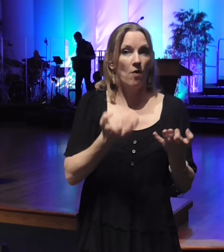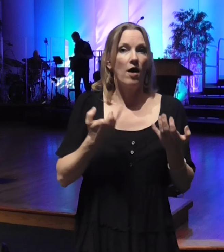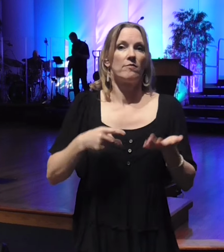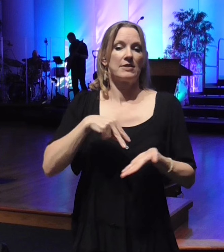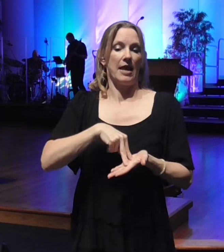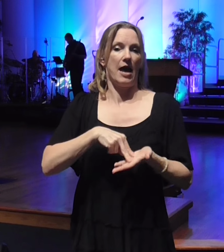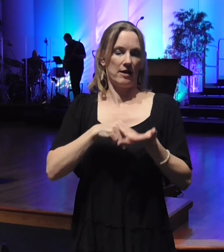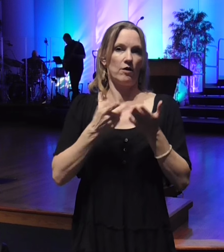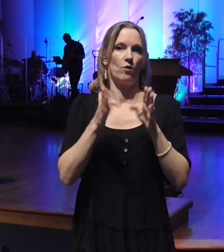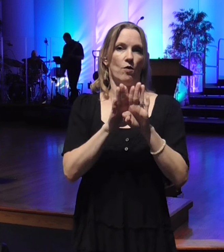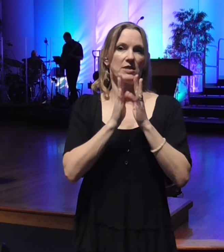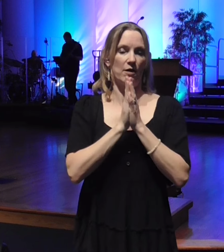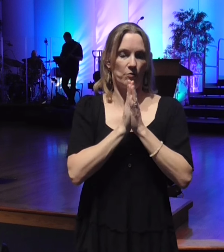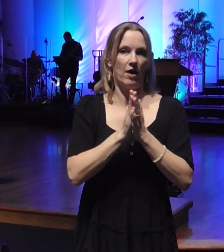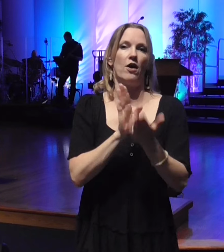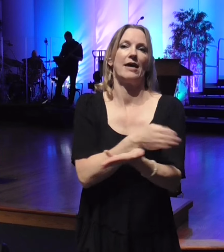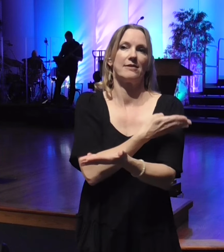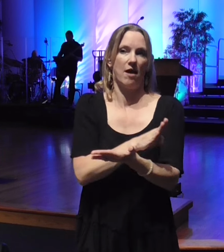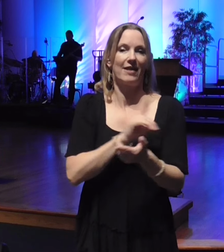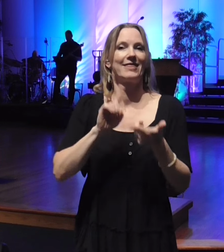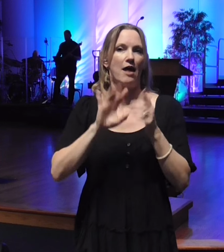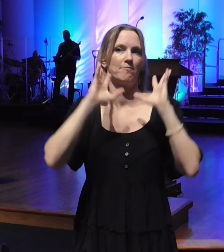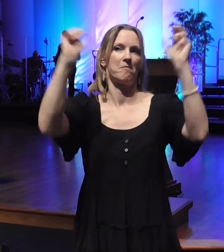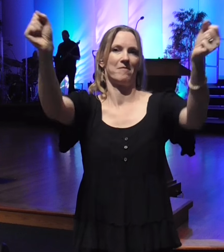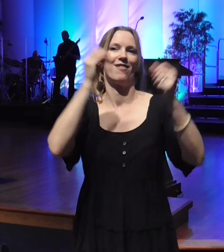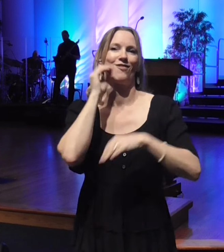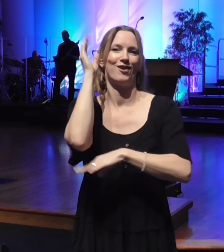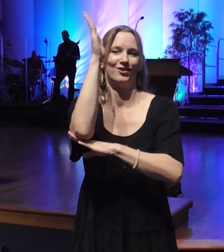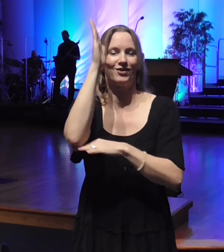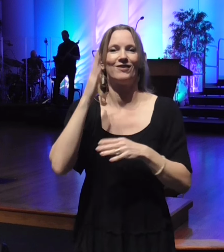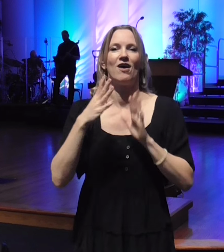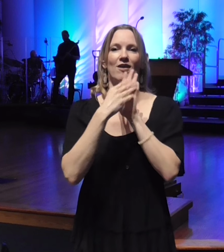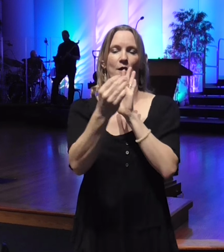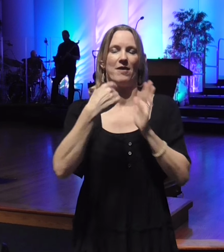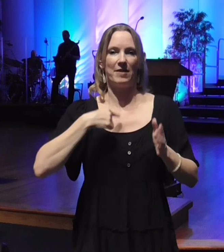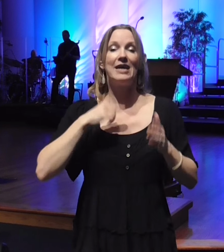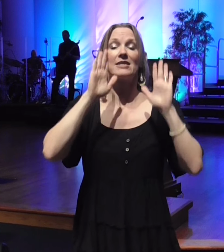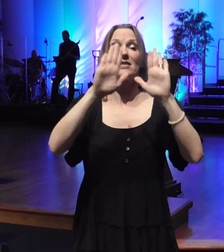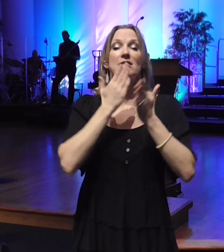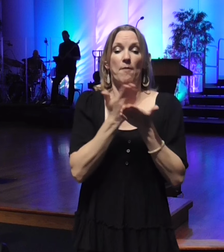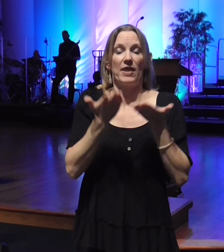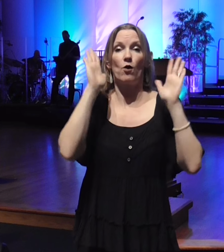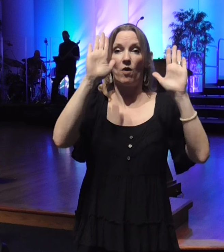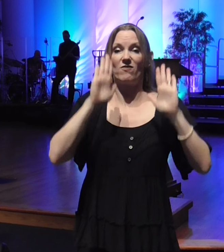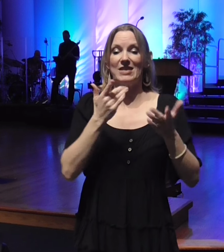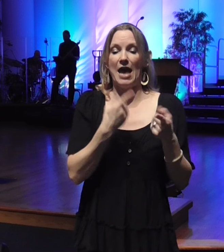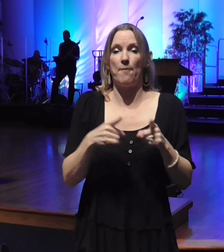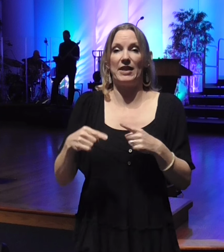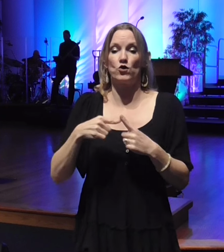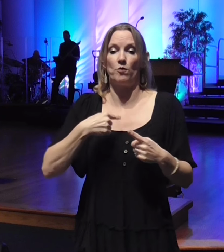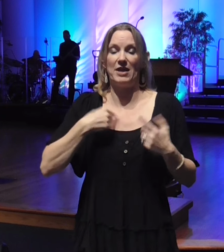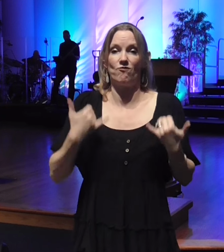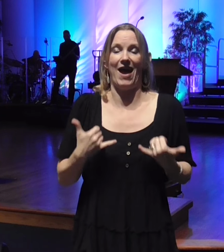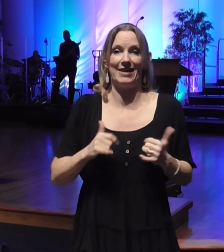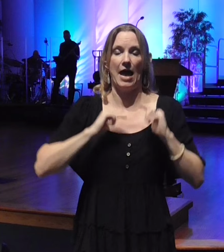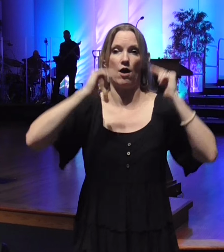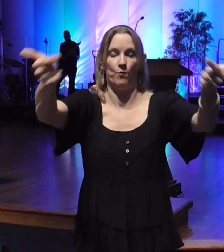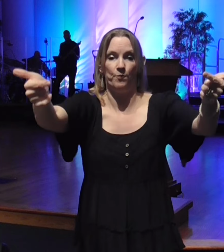benediction and then sing the peace song, and then we'll go to lunch. Repeat after me. Something wonderful is happening to me right now.